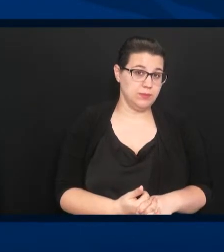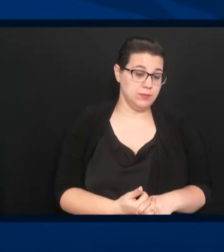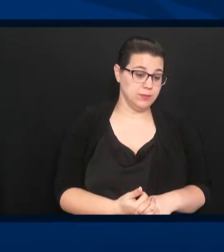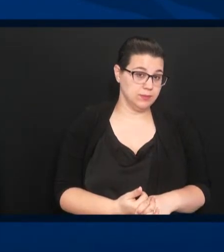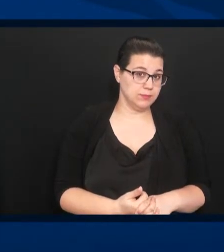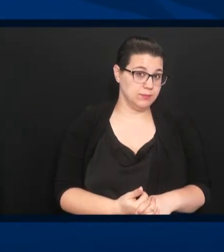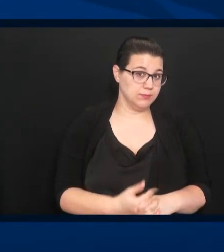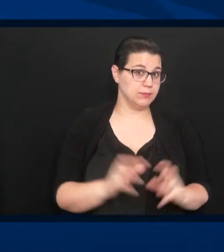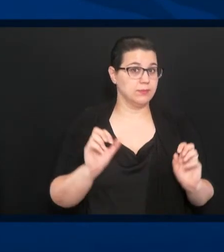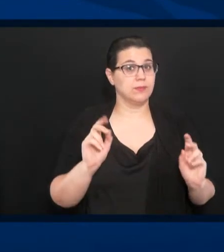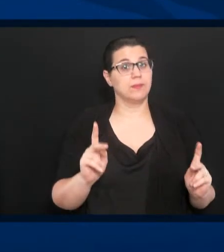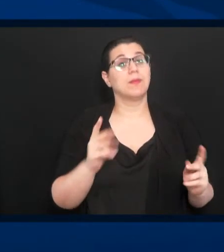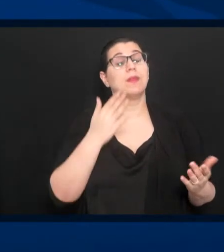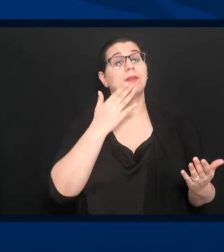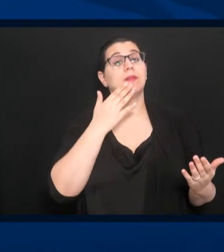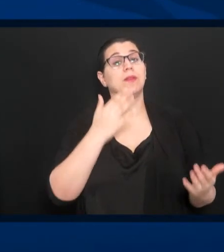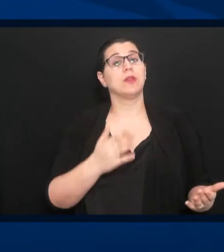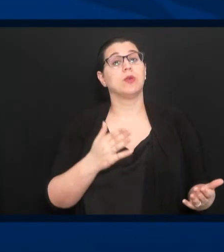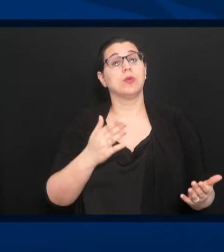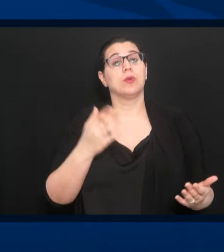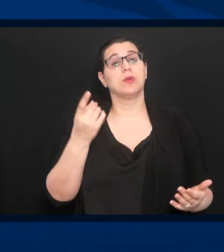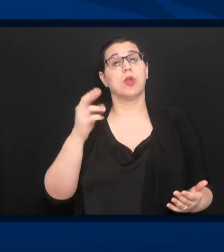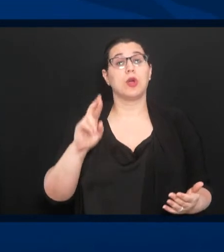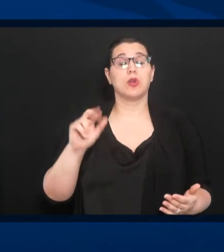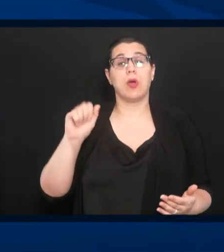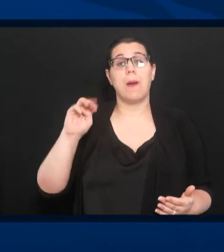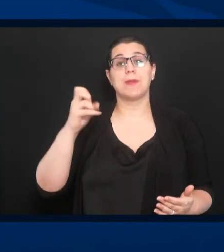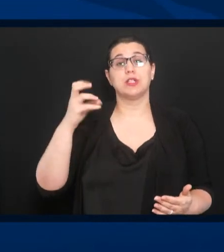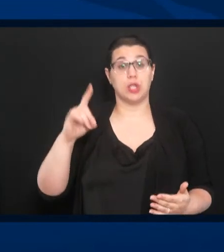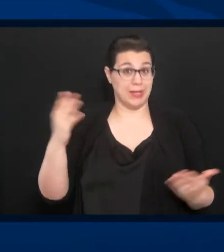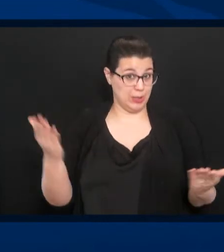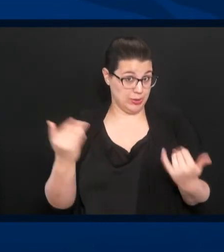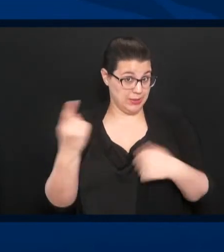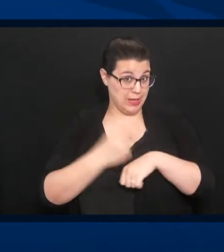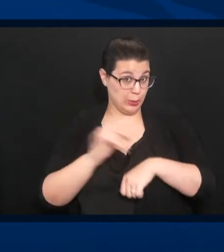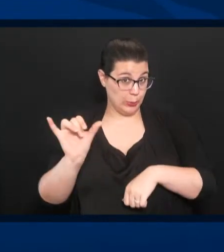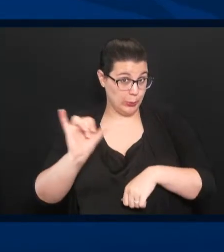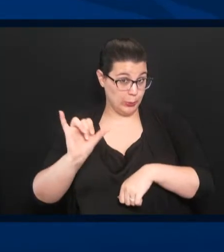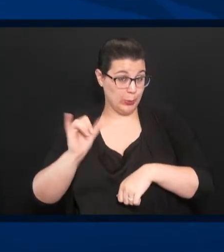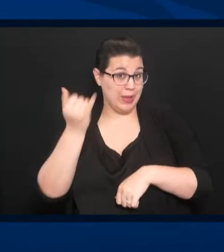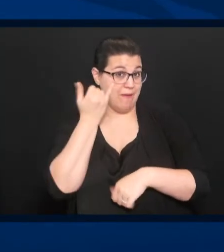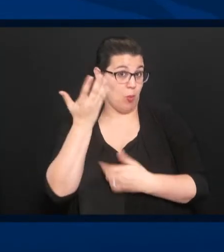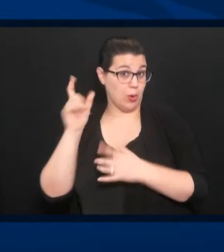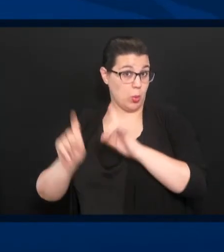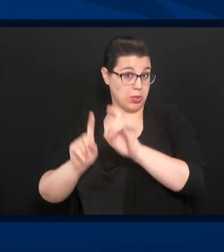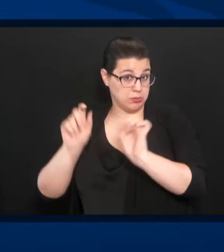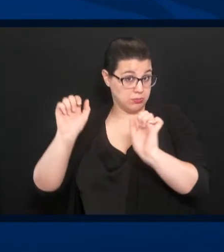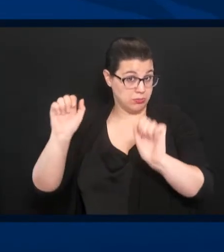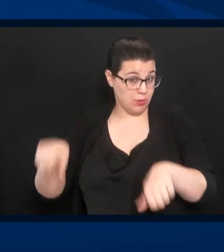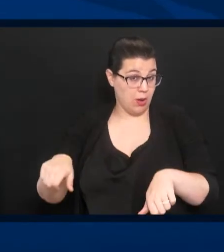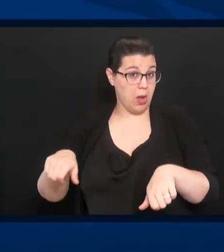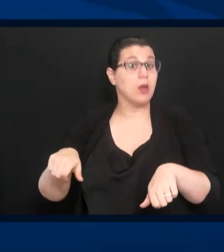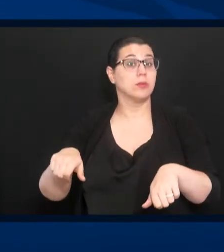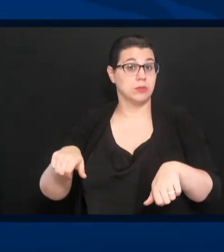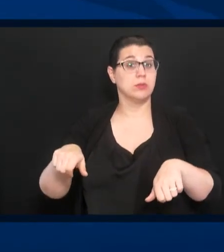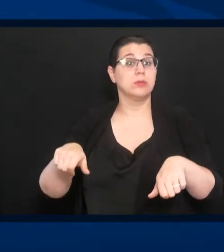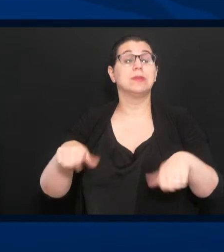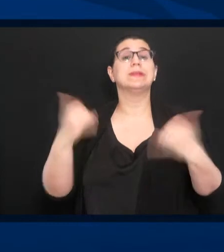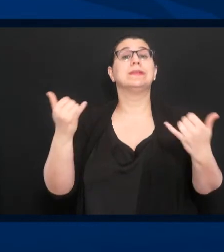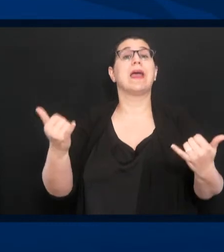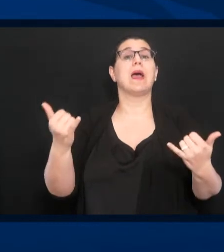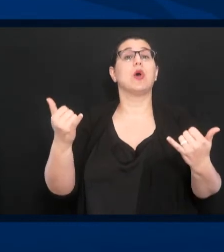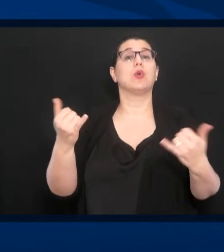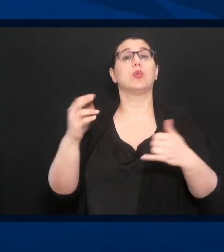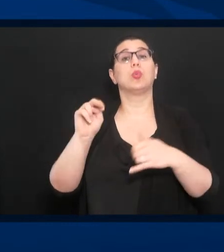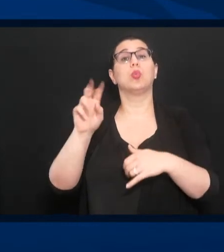All right, thank you, sir. Dr. Ainamjad, our state health officer, is also joining us today and is available for questions. We'll now go to questions from members of the media. The first